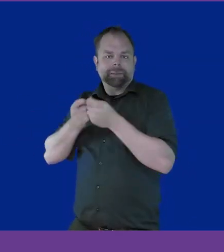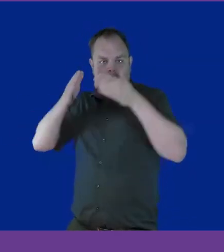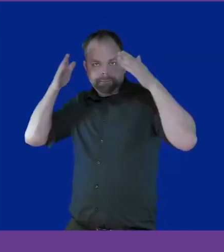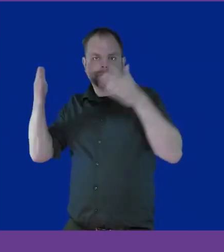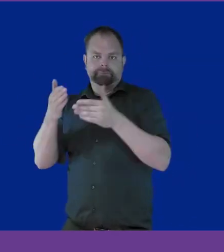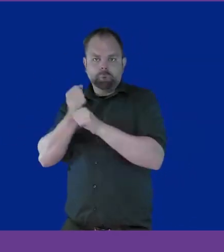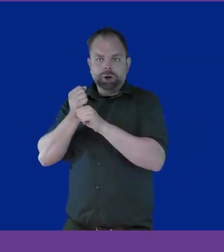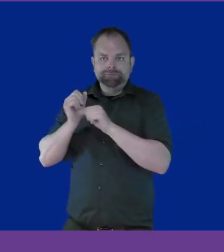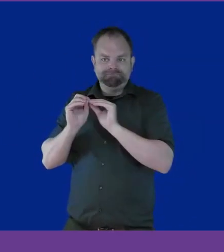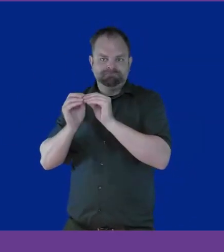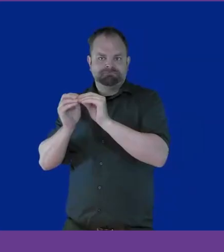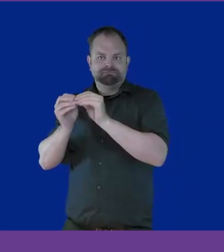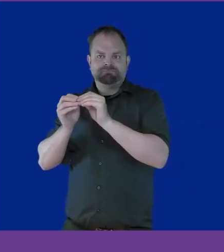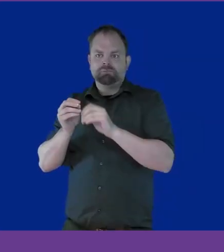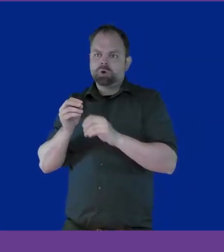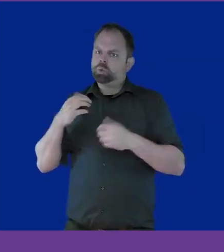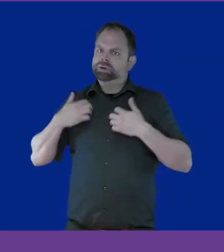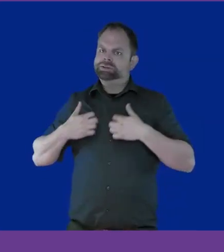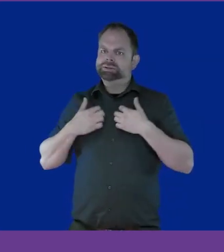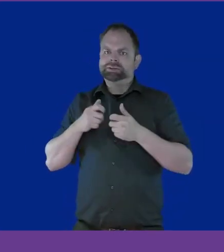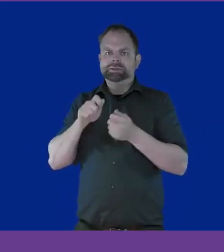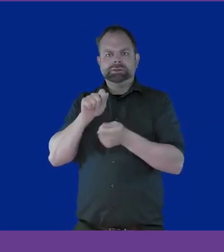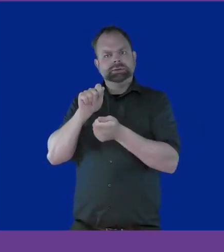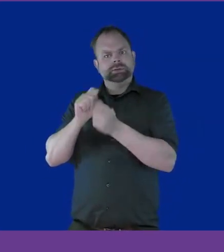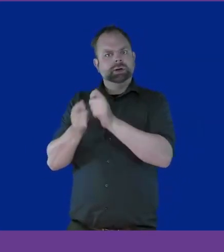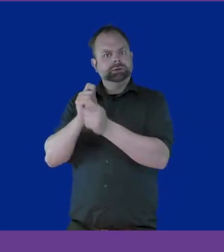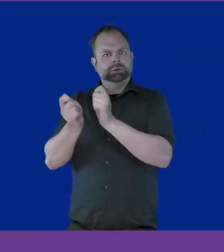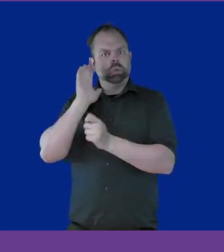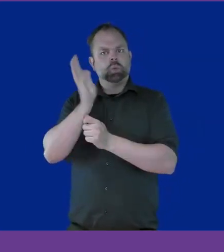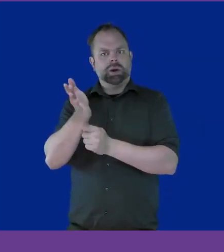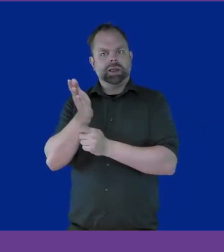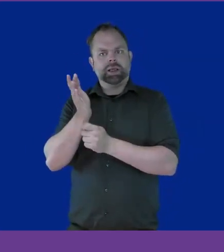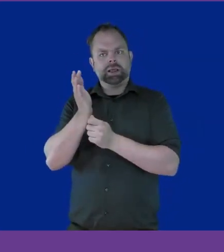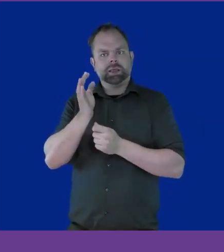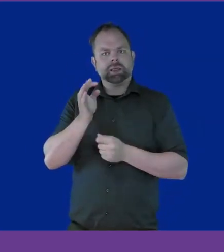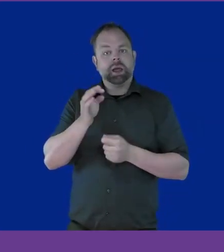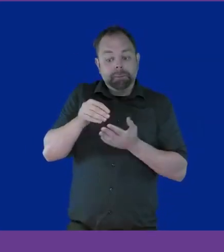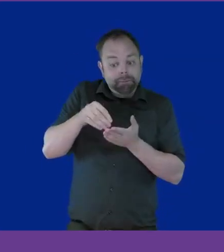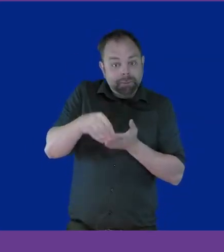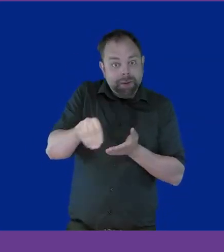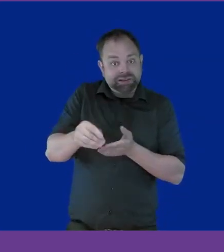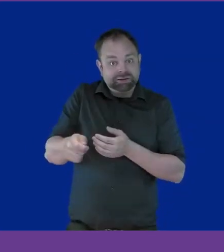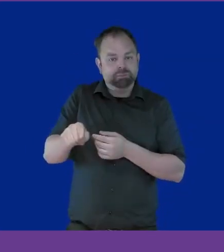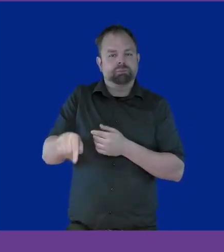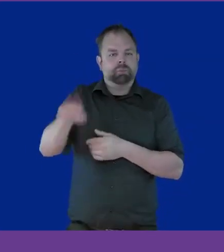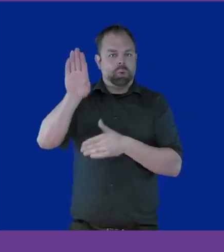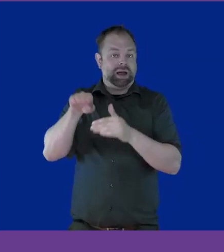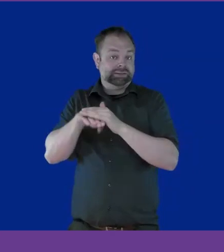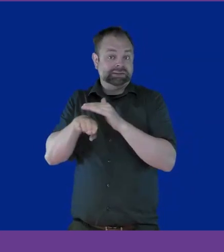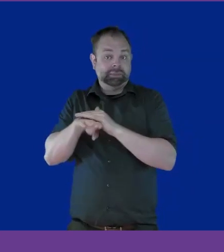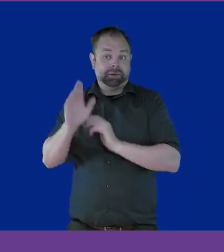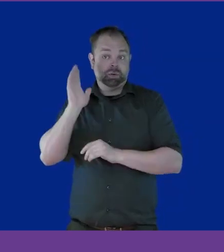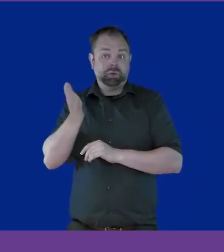of the framework for open banking. Well, open banking is a set of payment services such as